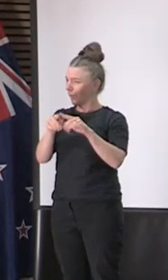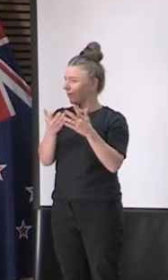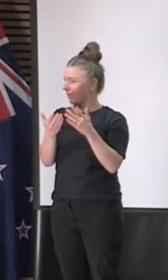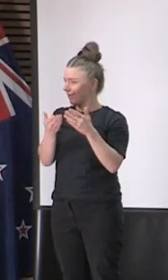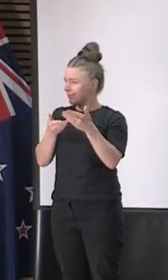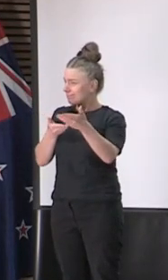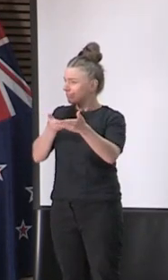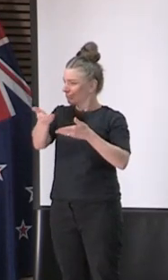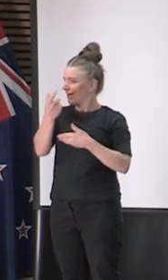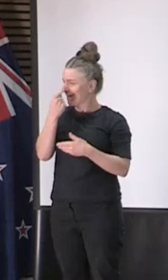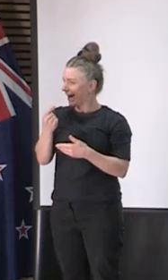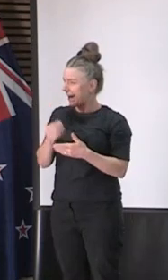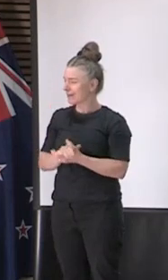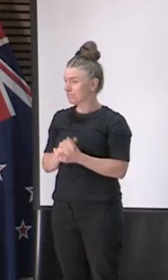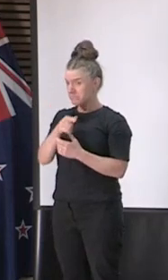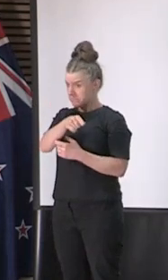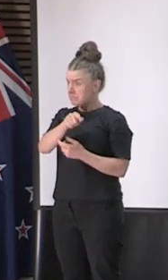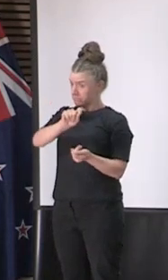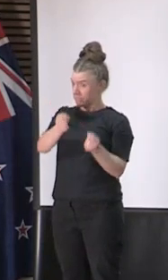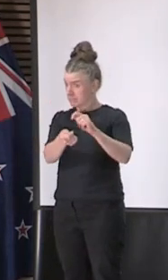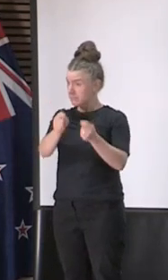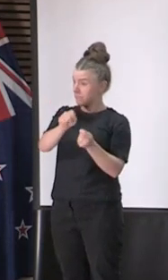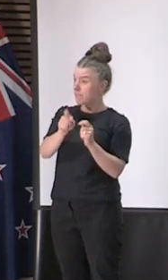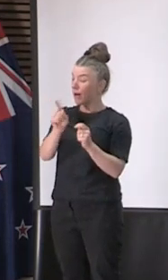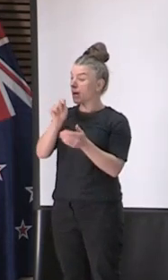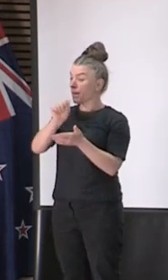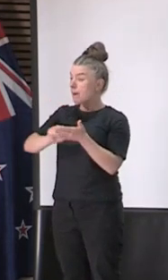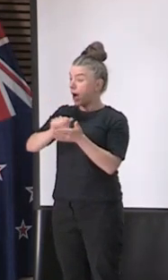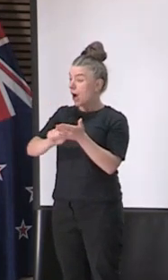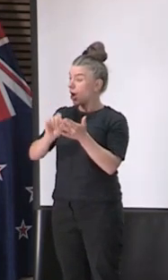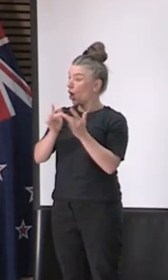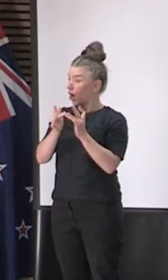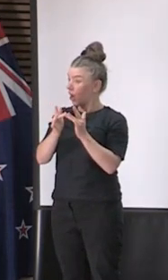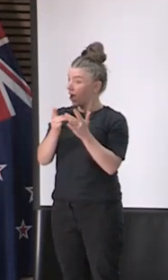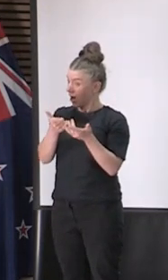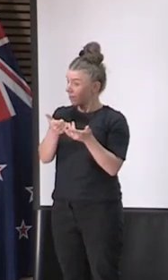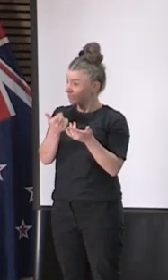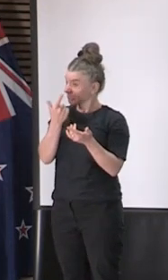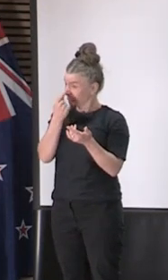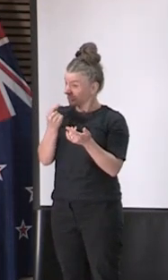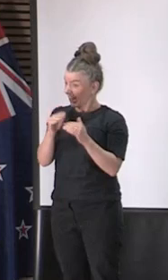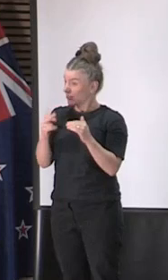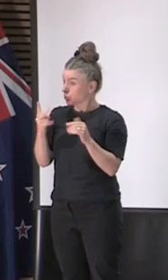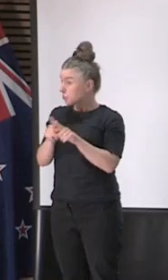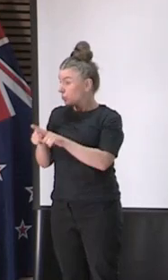was something that they were able to adapt to. Of course, online purchasing as well was able to open up at that level too.